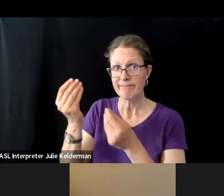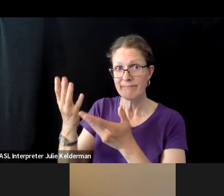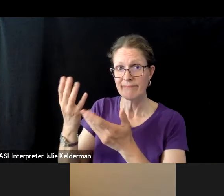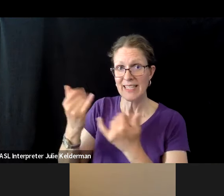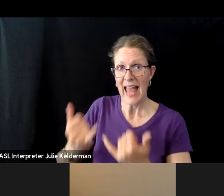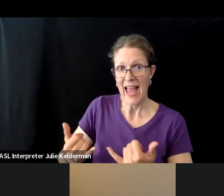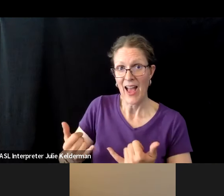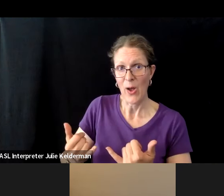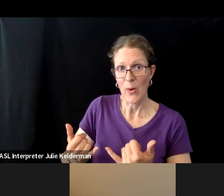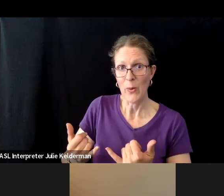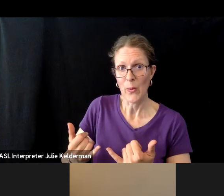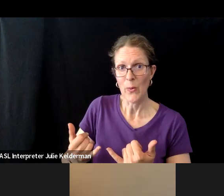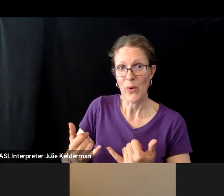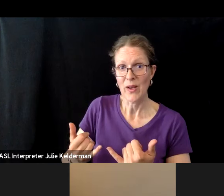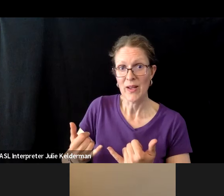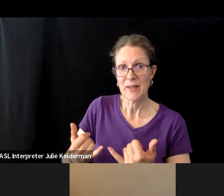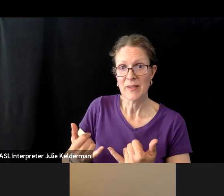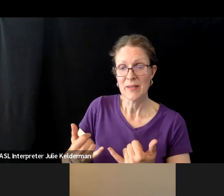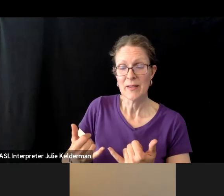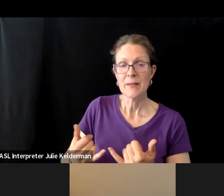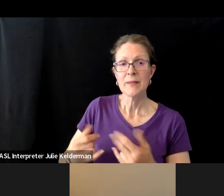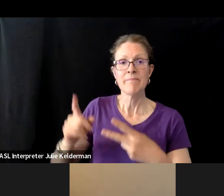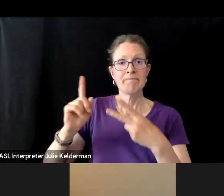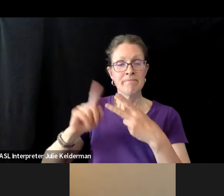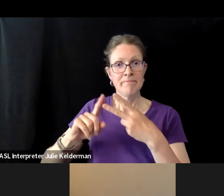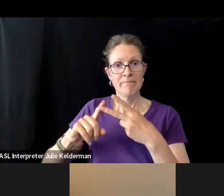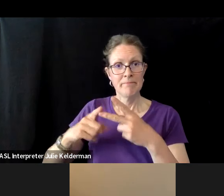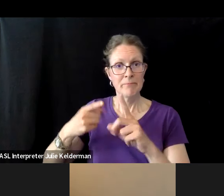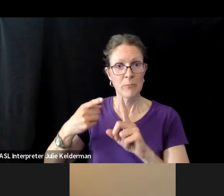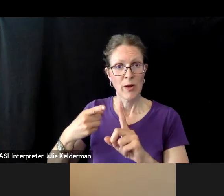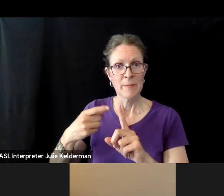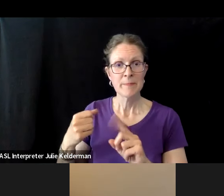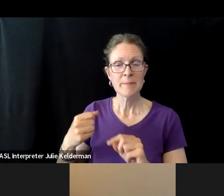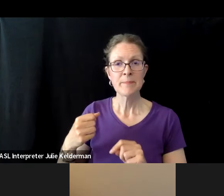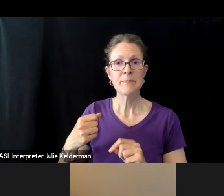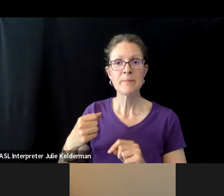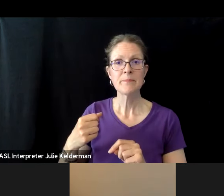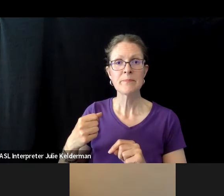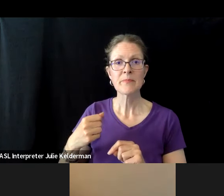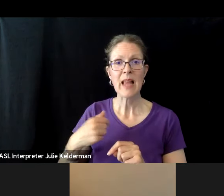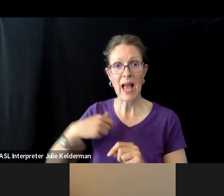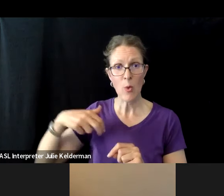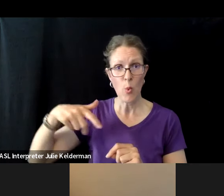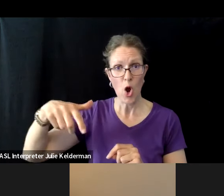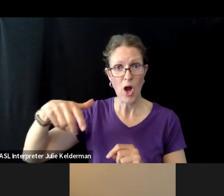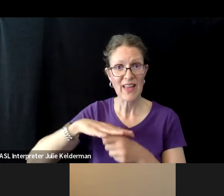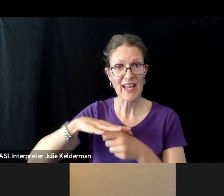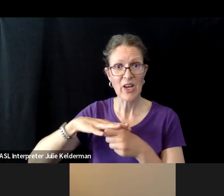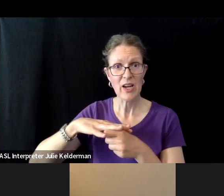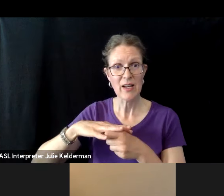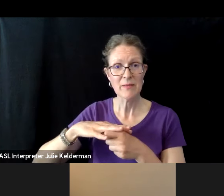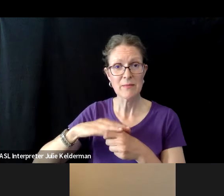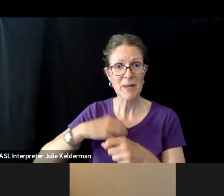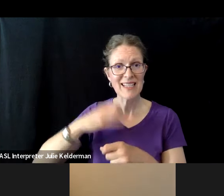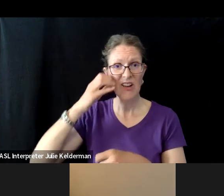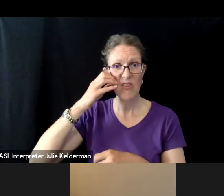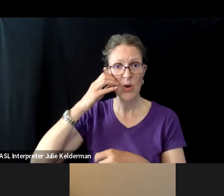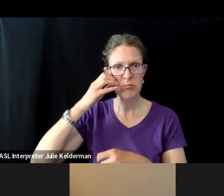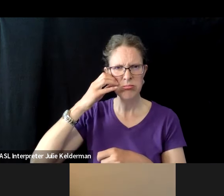now. Another thing is, when I walk in that area, my cell phone does not get much of a